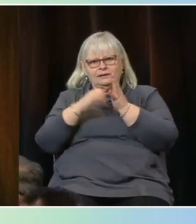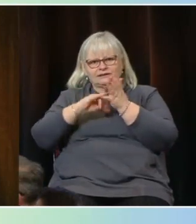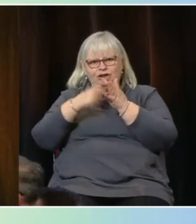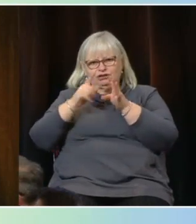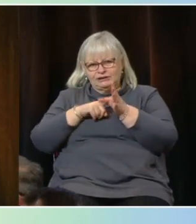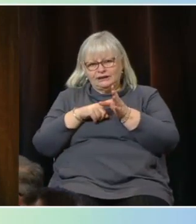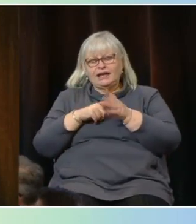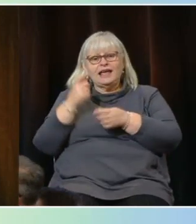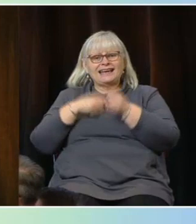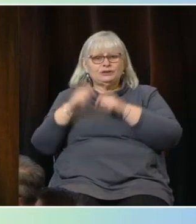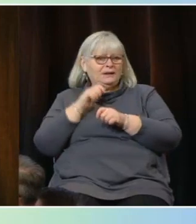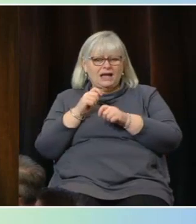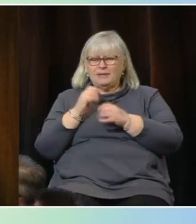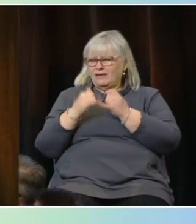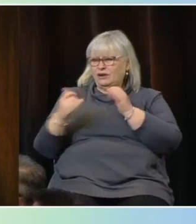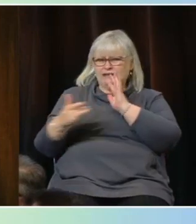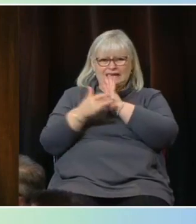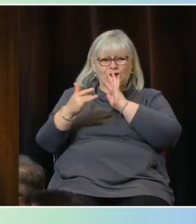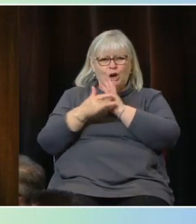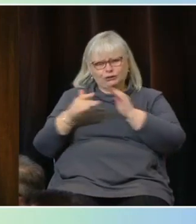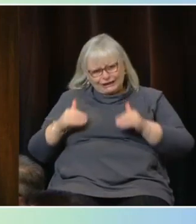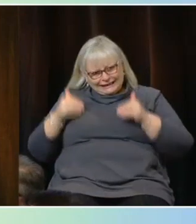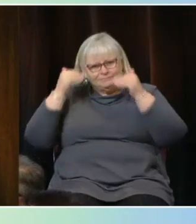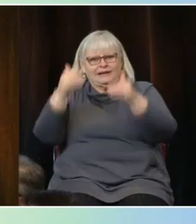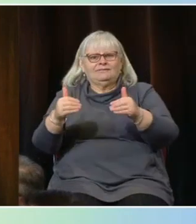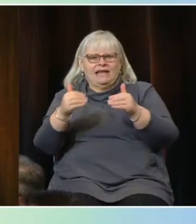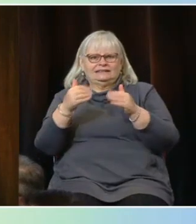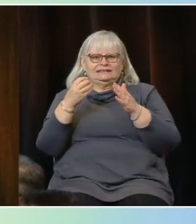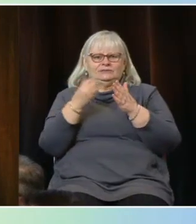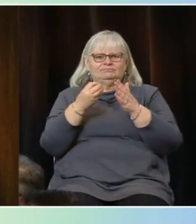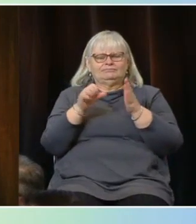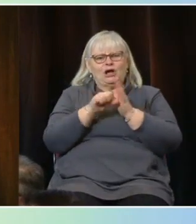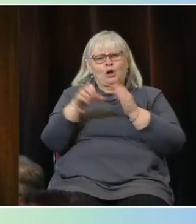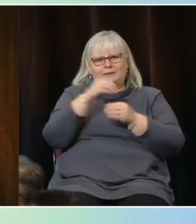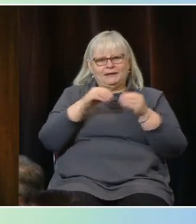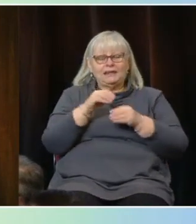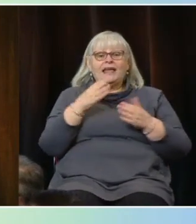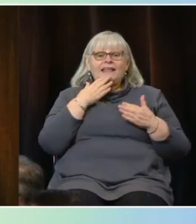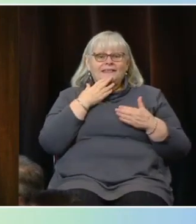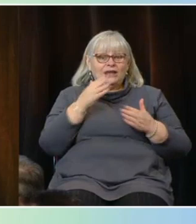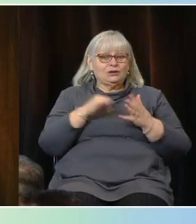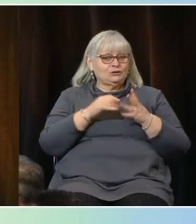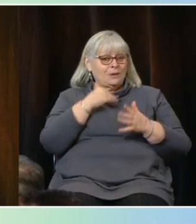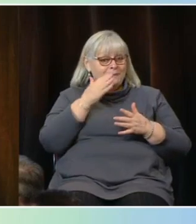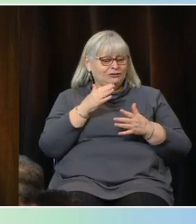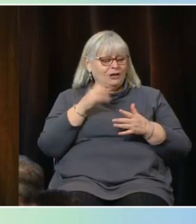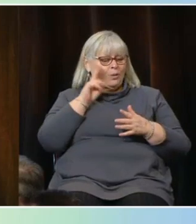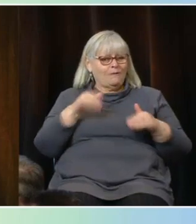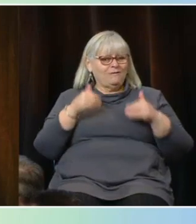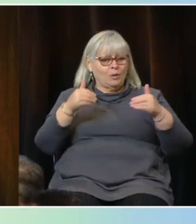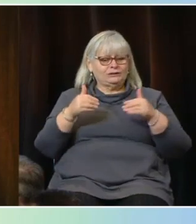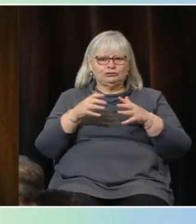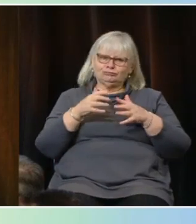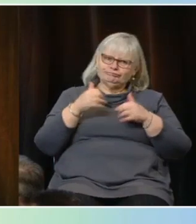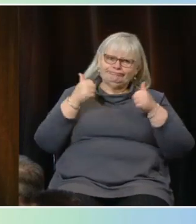become an economy on the technological Frontier thank you so much and I really look forward to productive discussions over